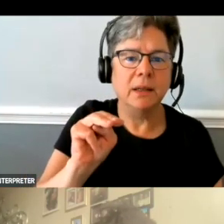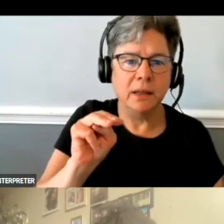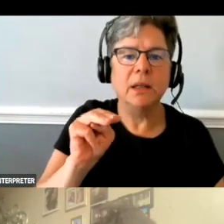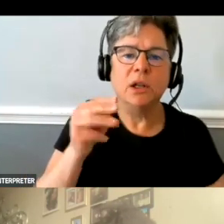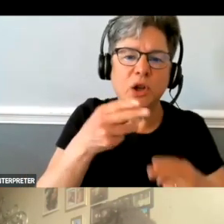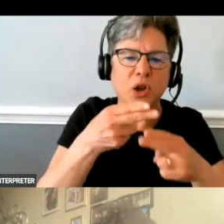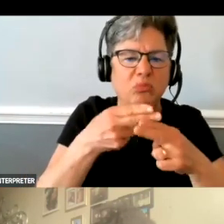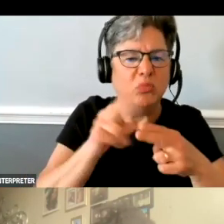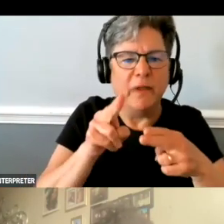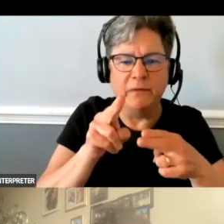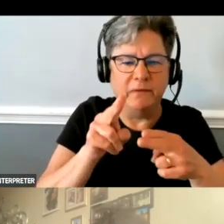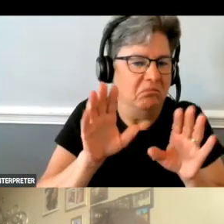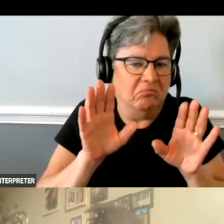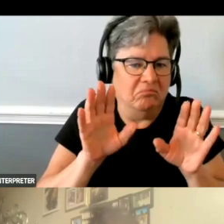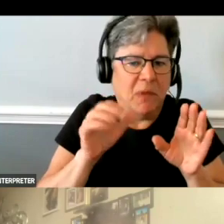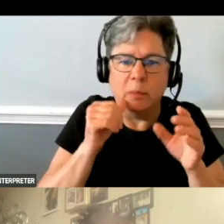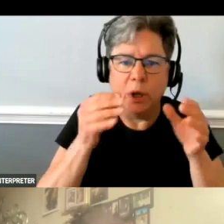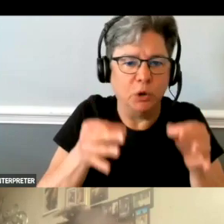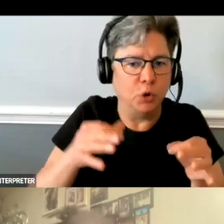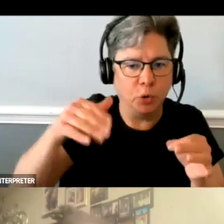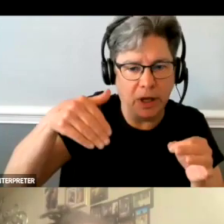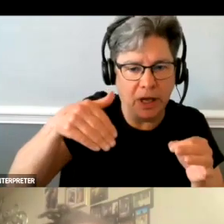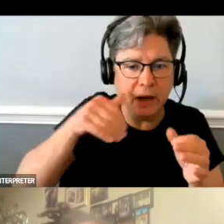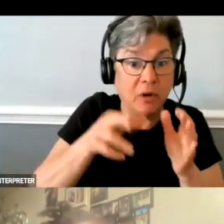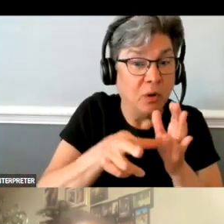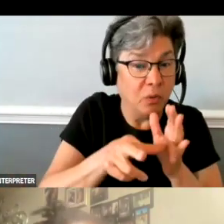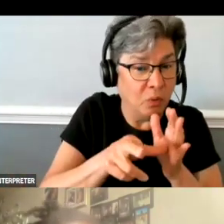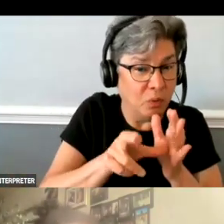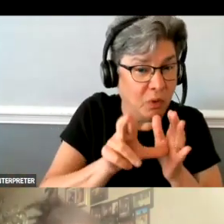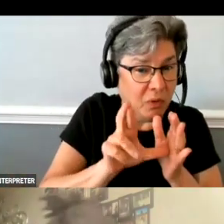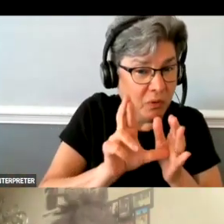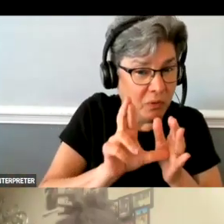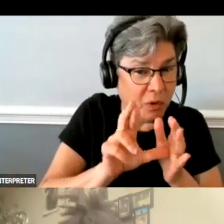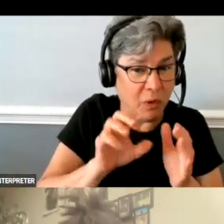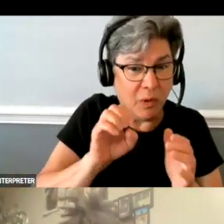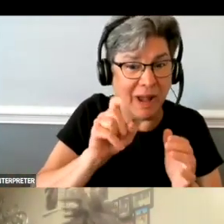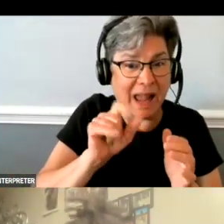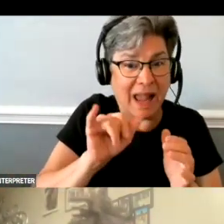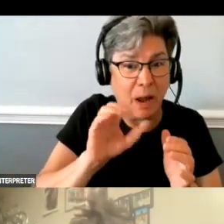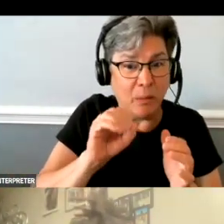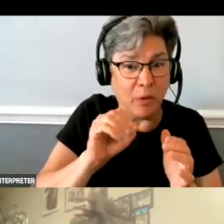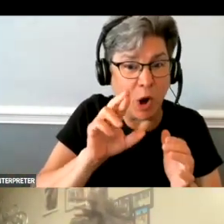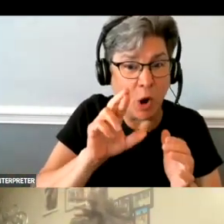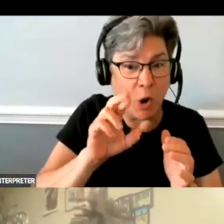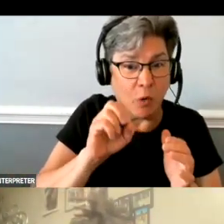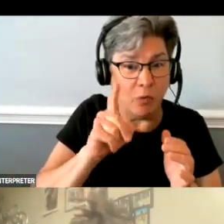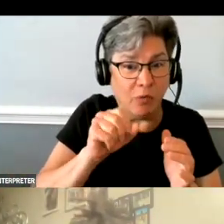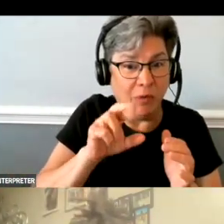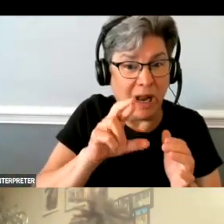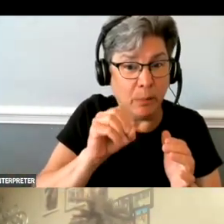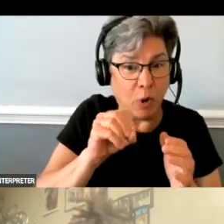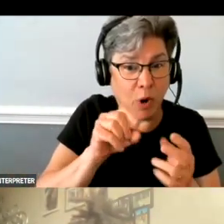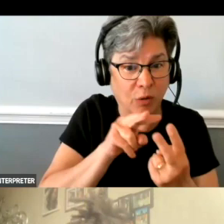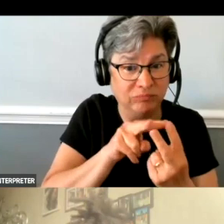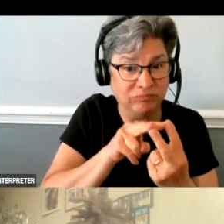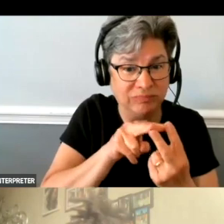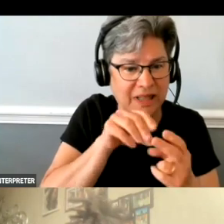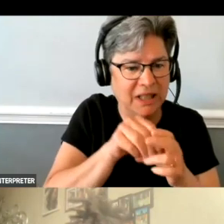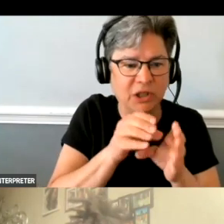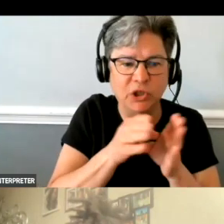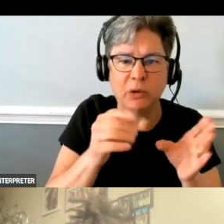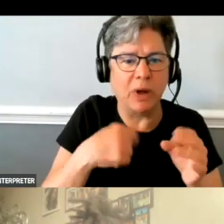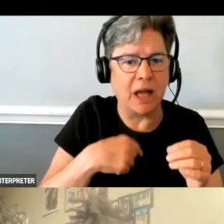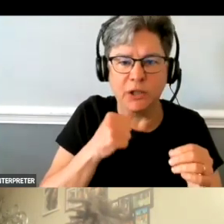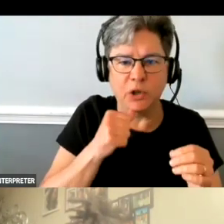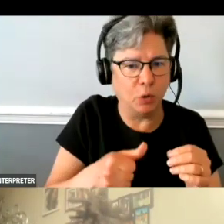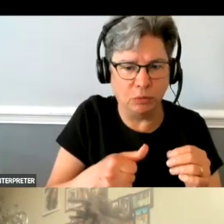briefly. I'm not sure yet if I'm reviewing Embryo and Repro, or I generally don't, but over the years sort